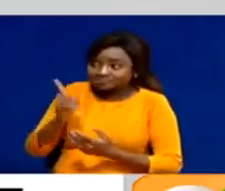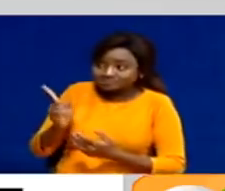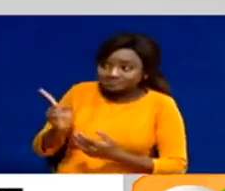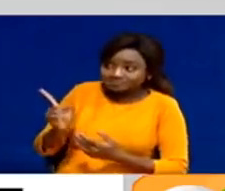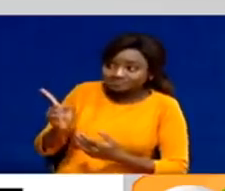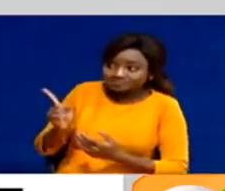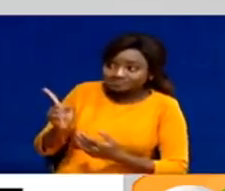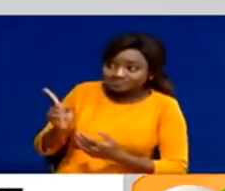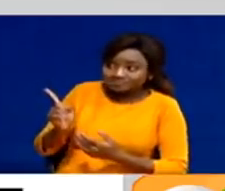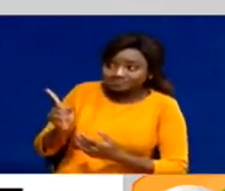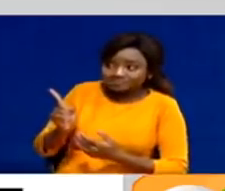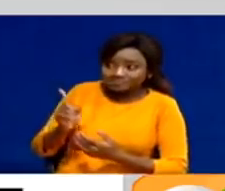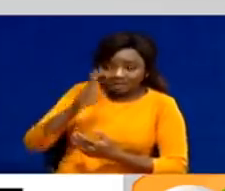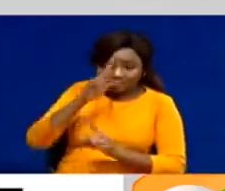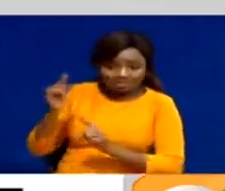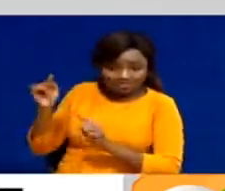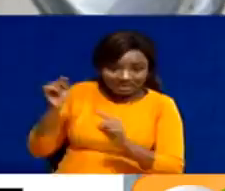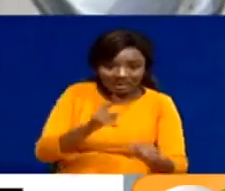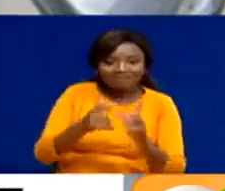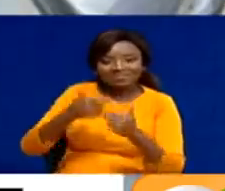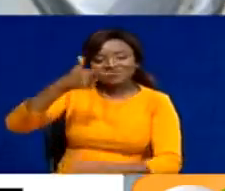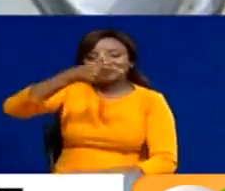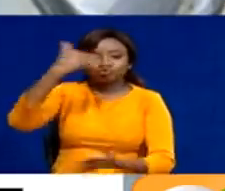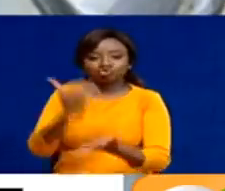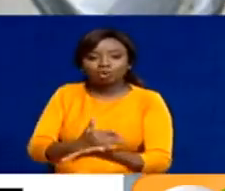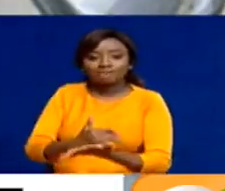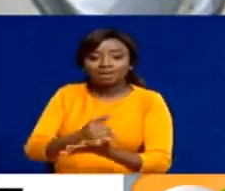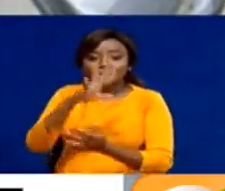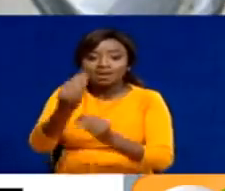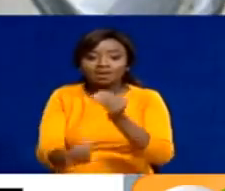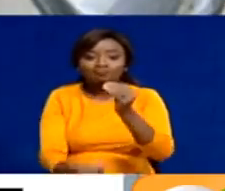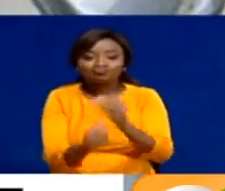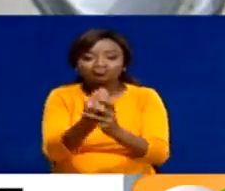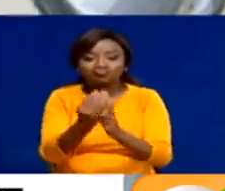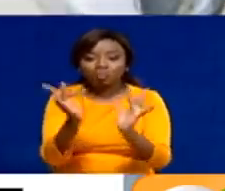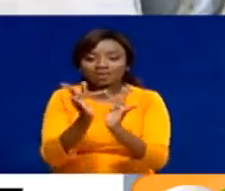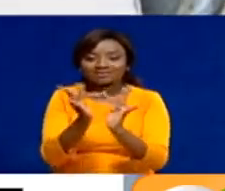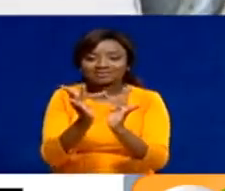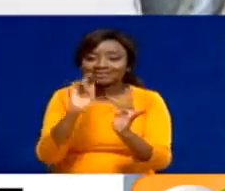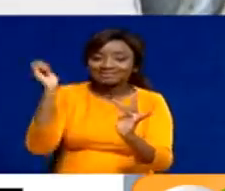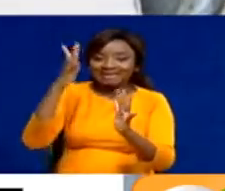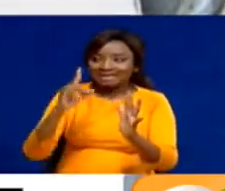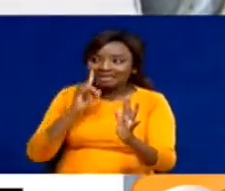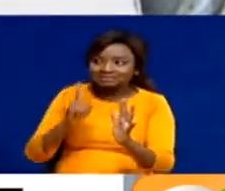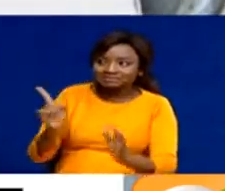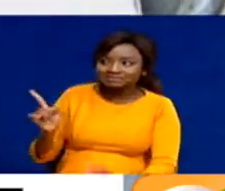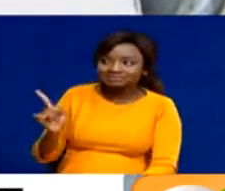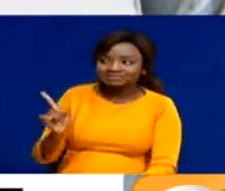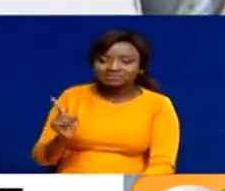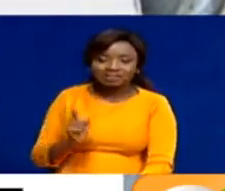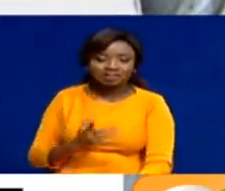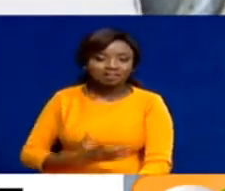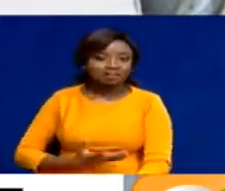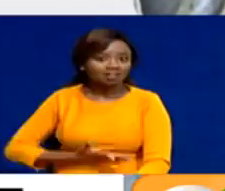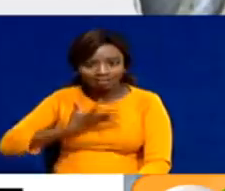briefly on this phone video before the recording stopped. The video was posted on social media platforms, with Kenyans greeting it with anger